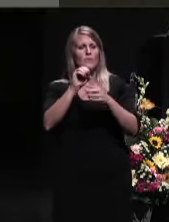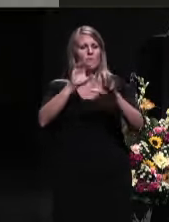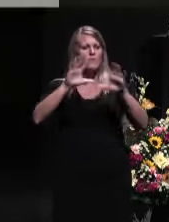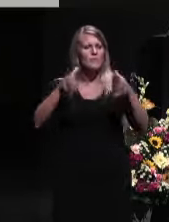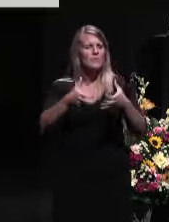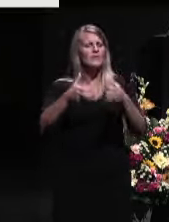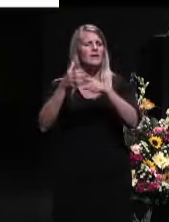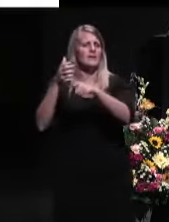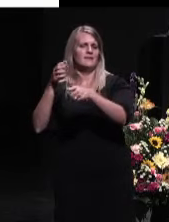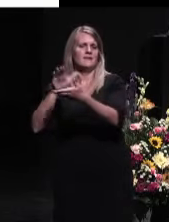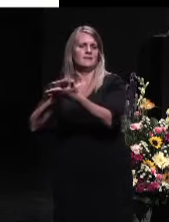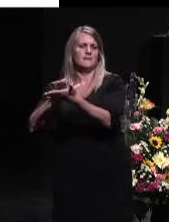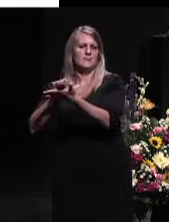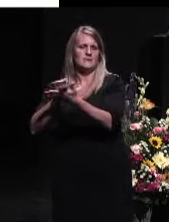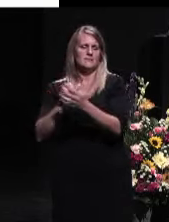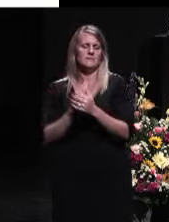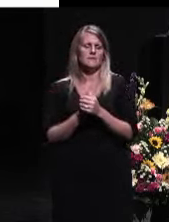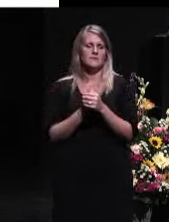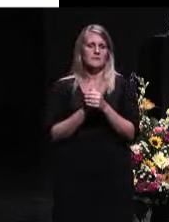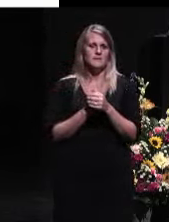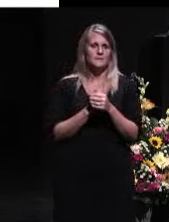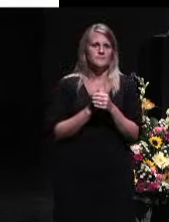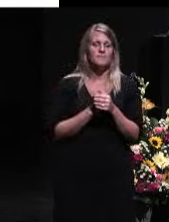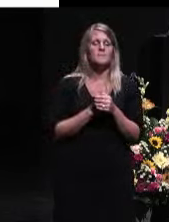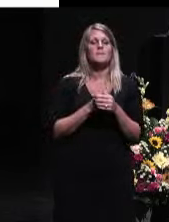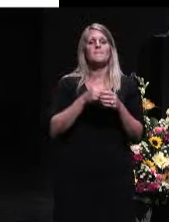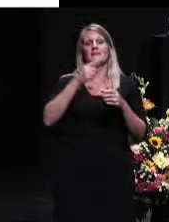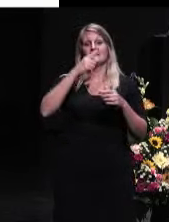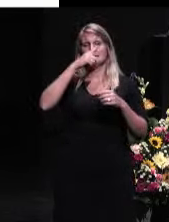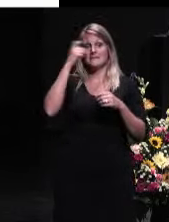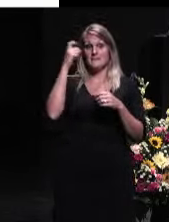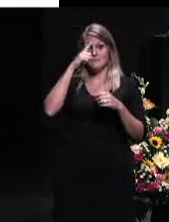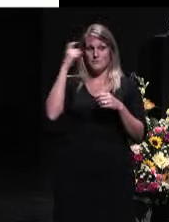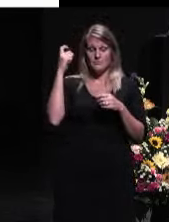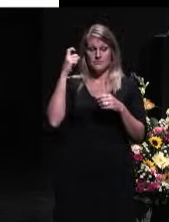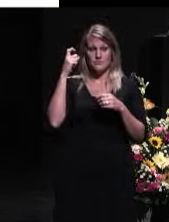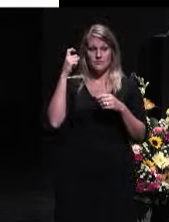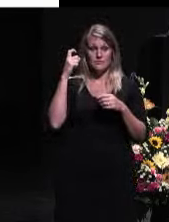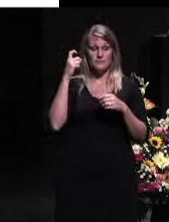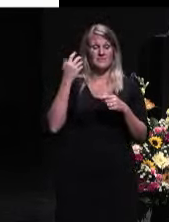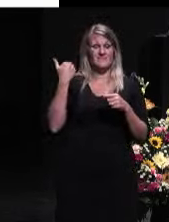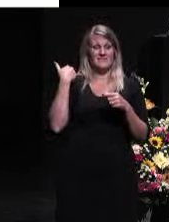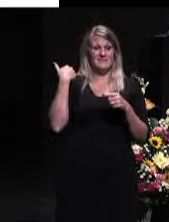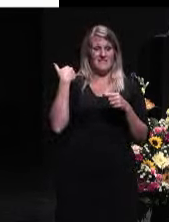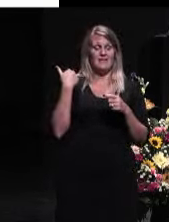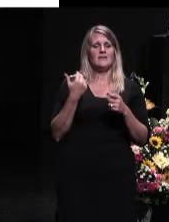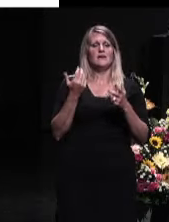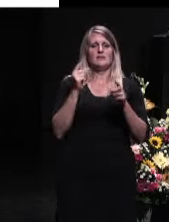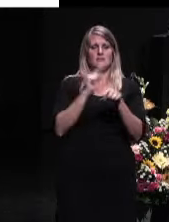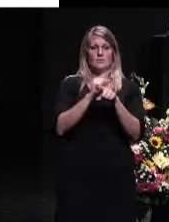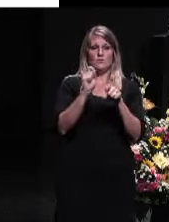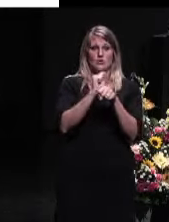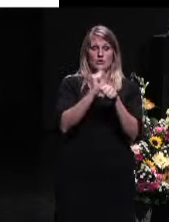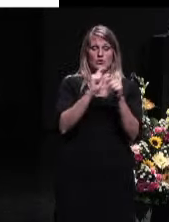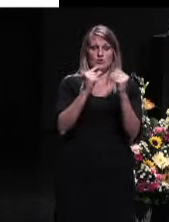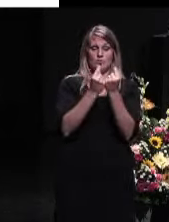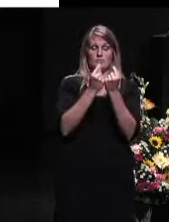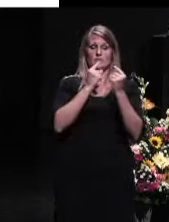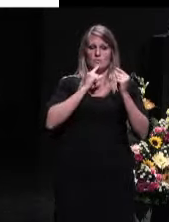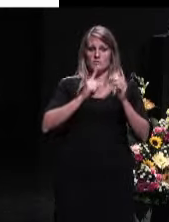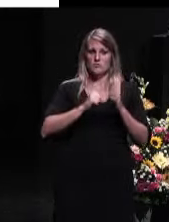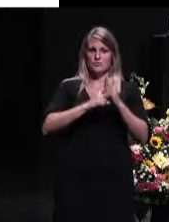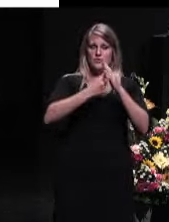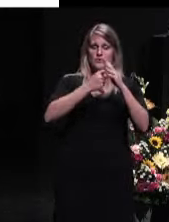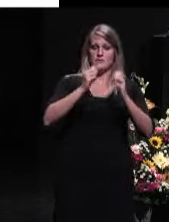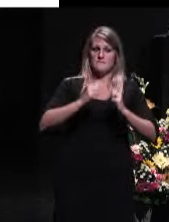Expression Task Force was launched early in the summer under the faculty and staff back. We've got 4 work groups that have been working underway. They're